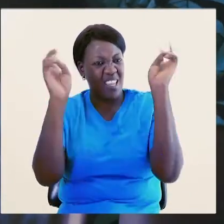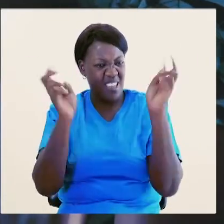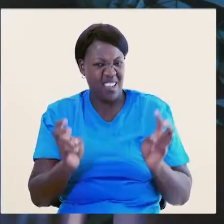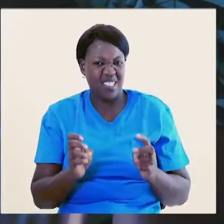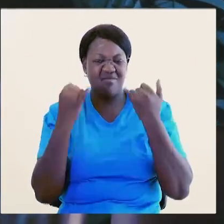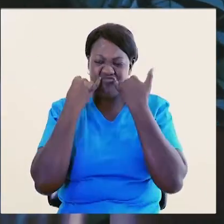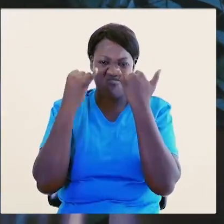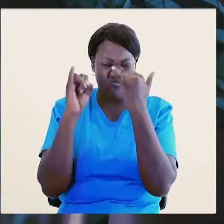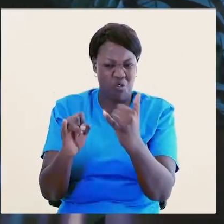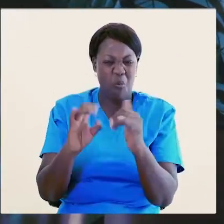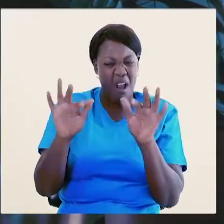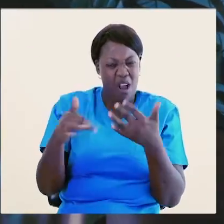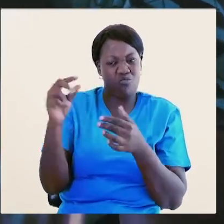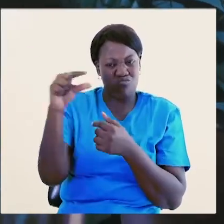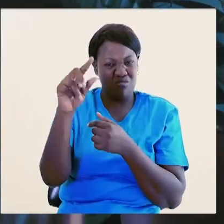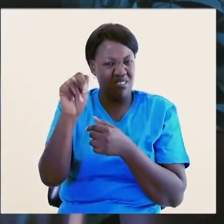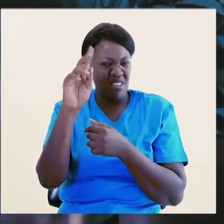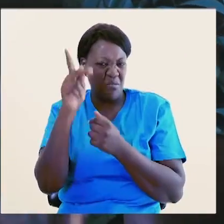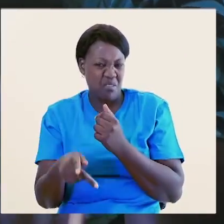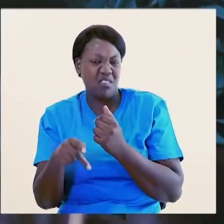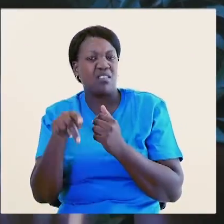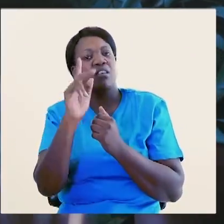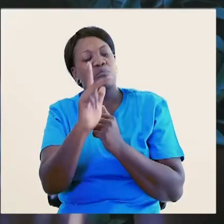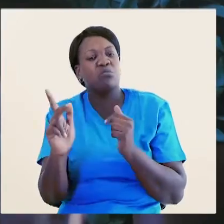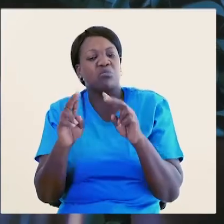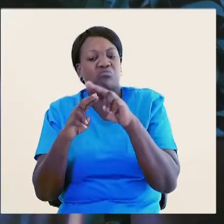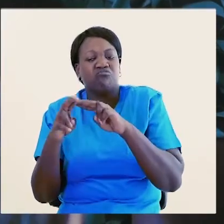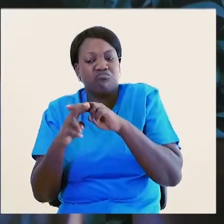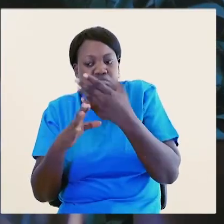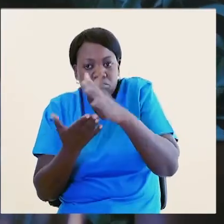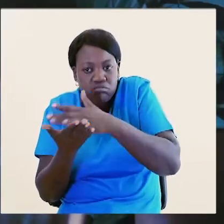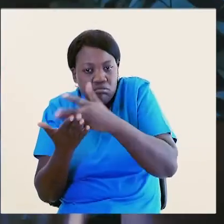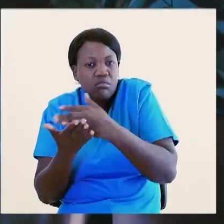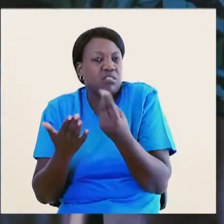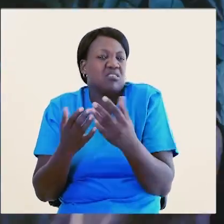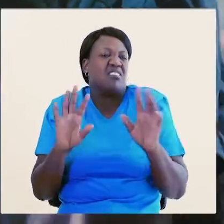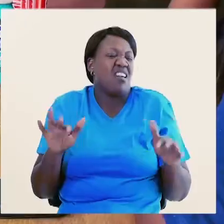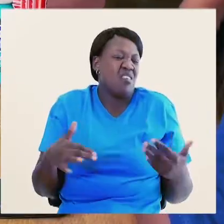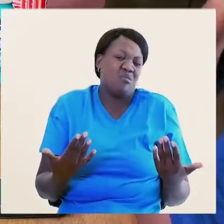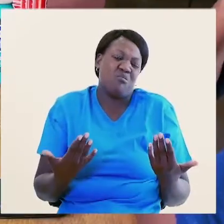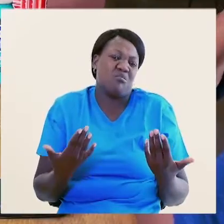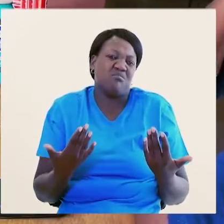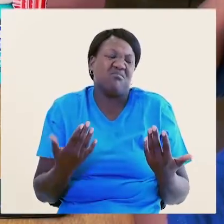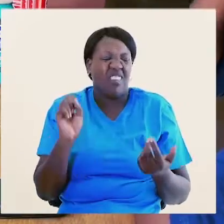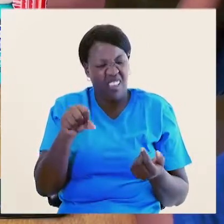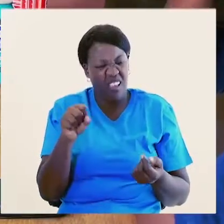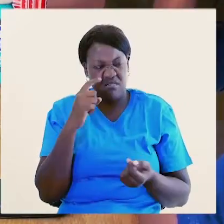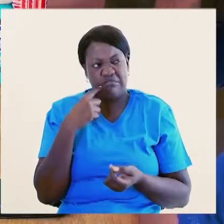tell us more than GNP per capita about the way that the country's wealth is distributed amongst its population?